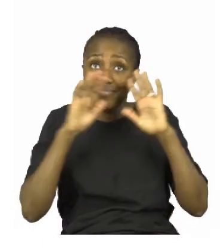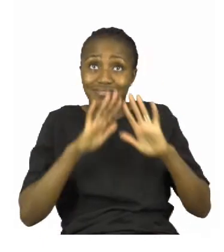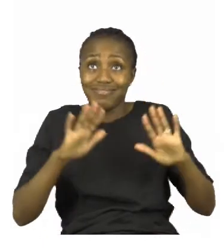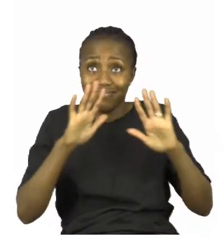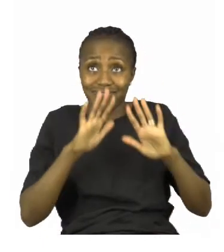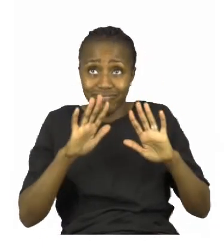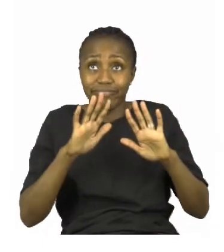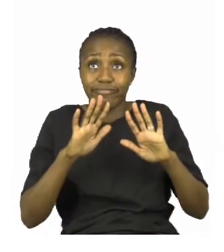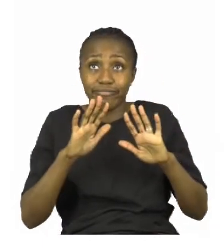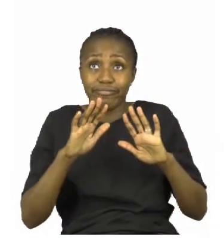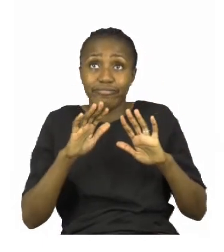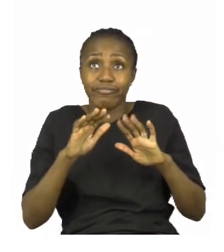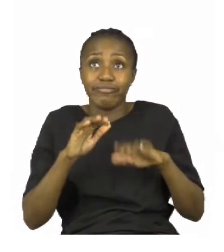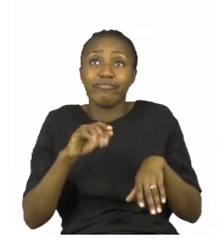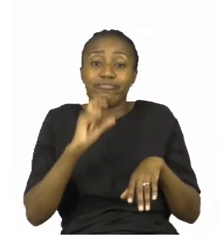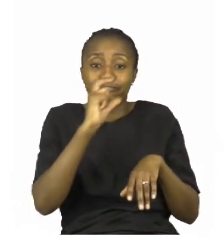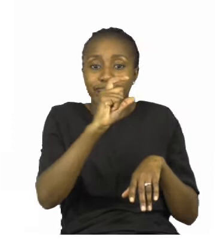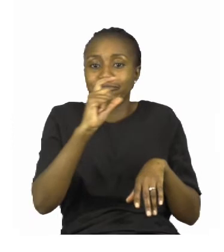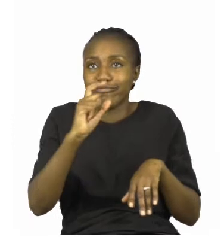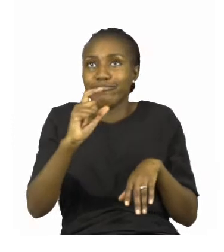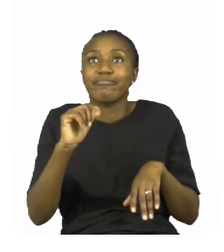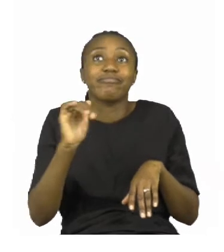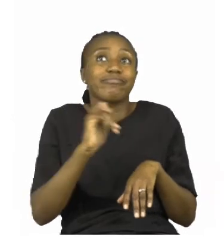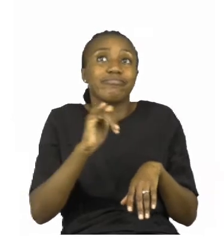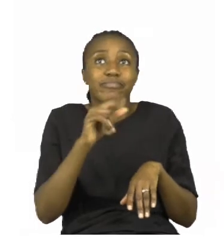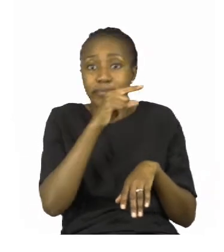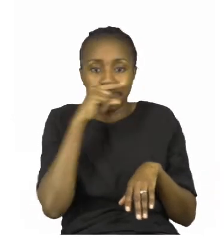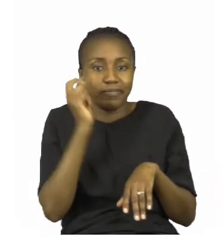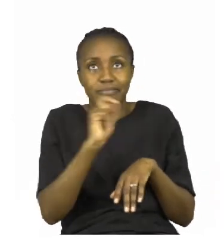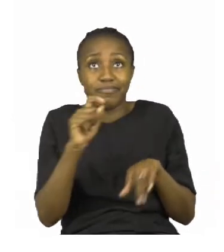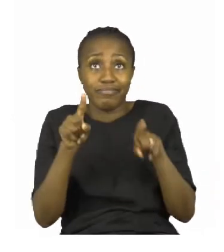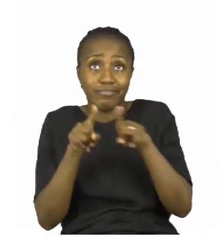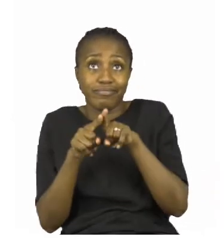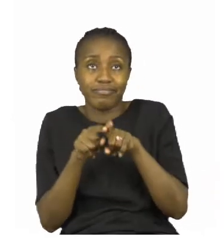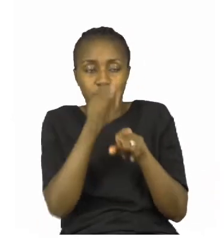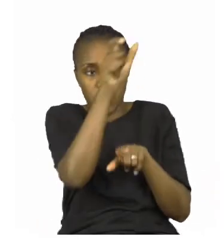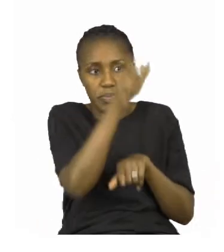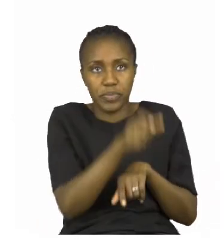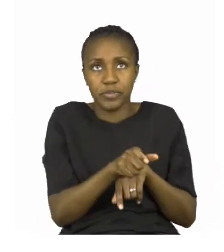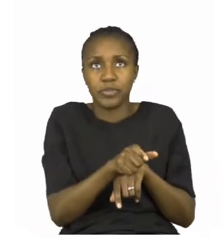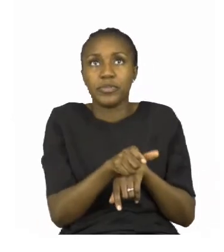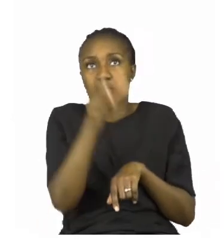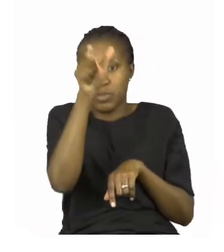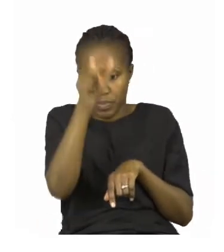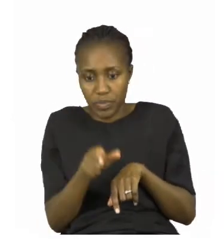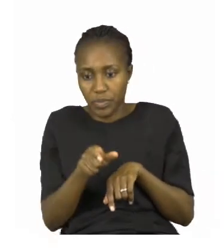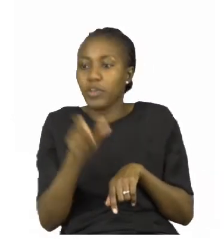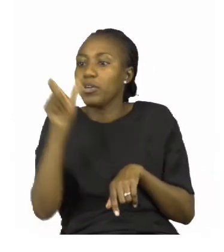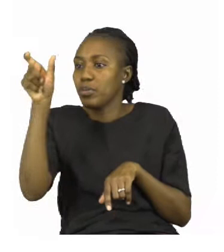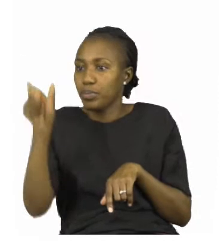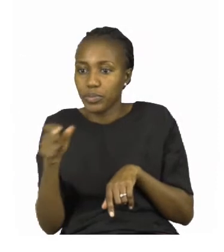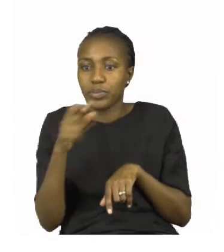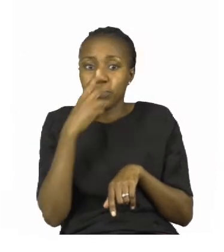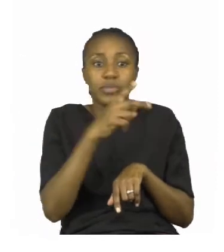letters for that picture and then write it below as well. So, let's see if we